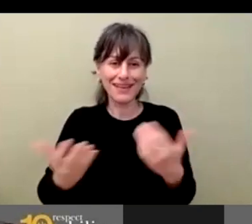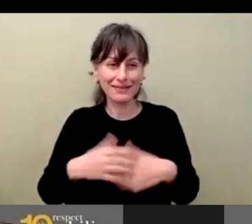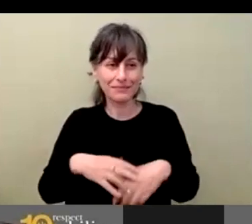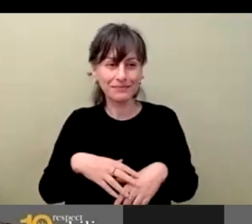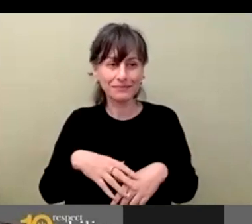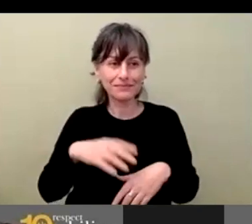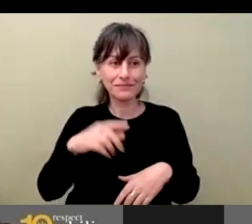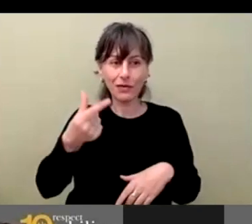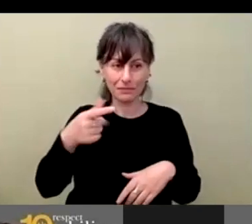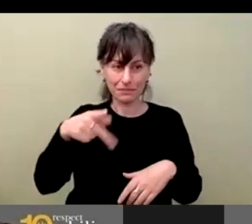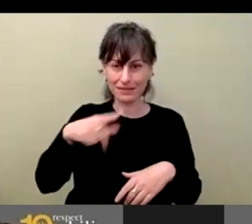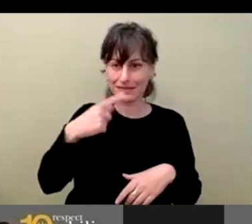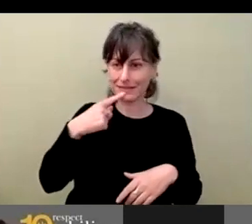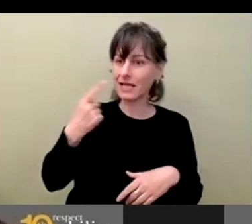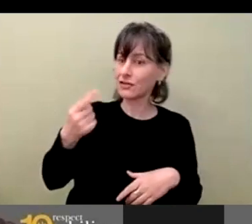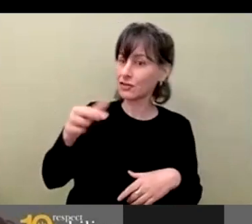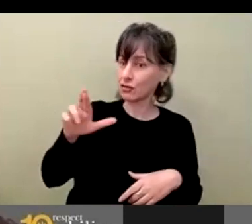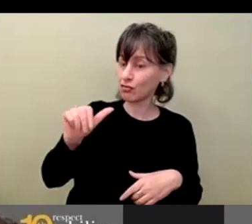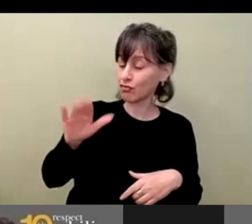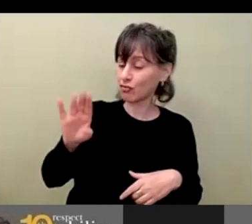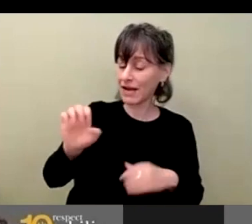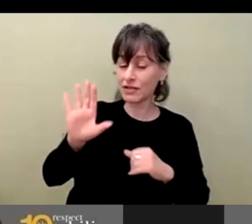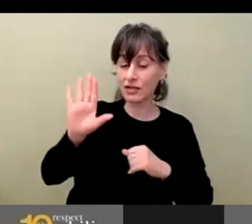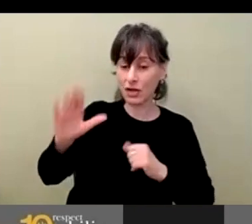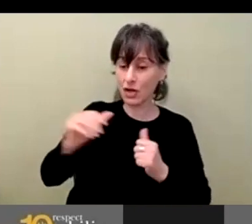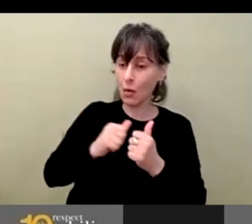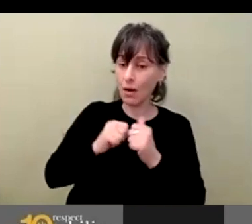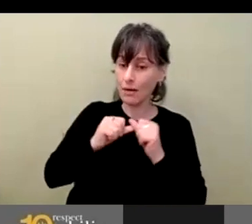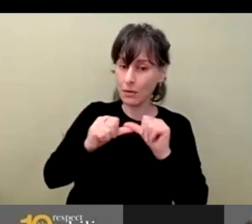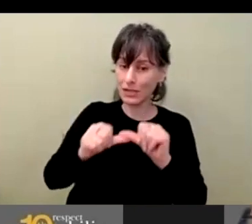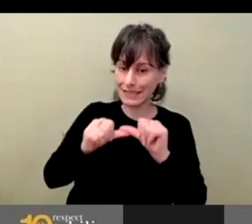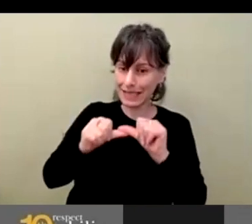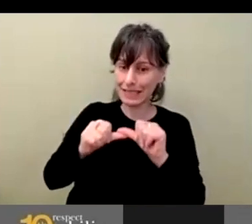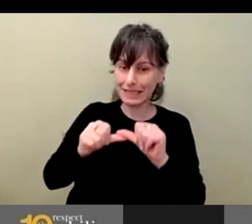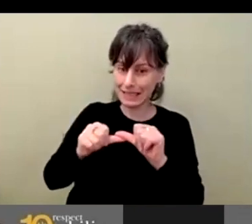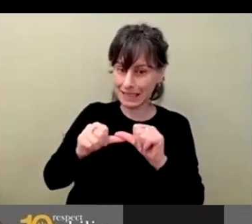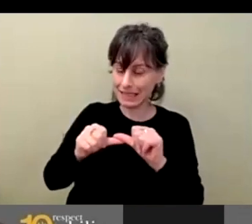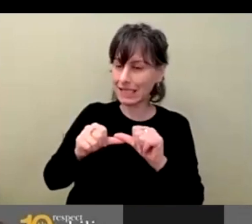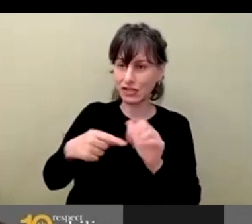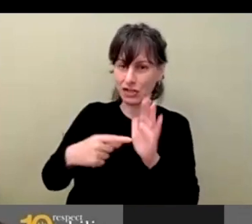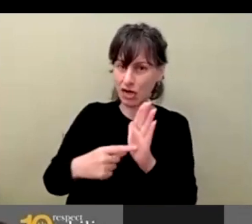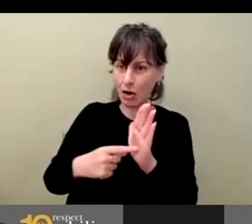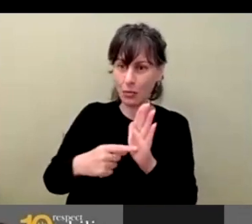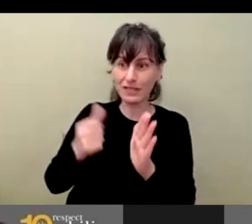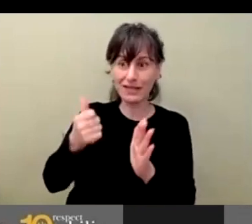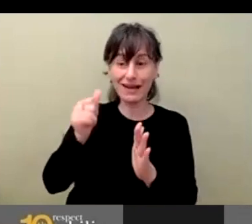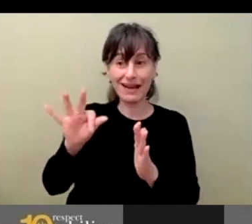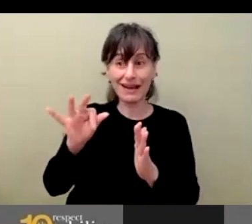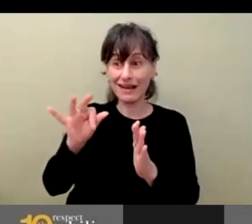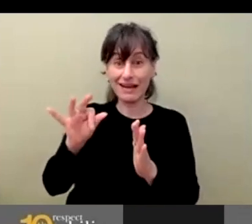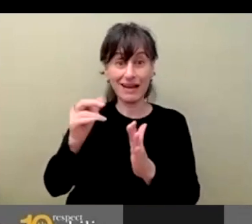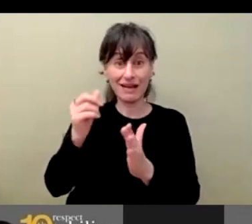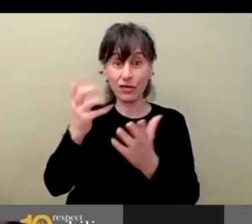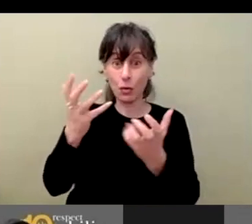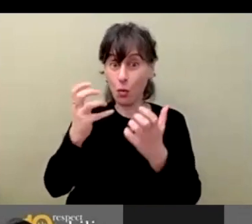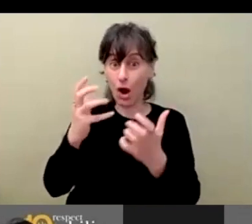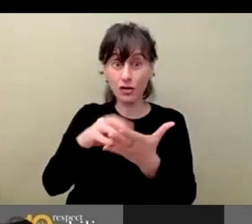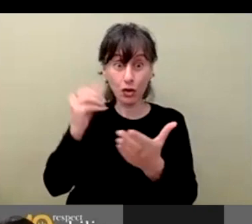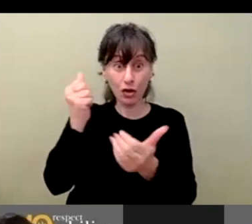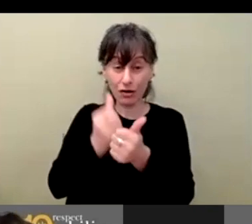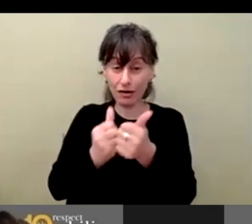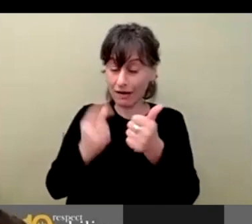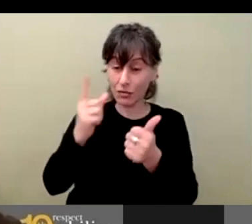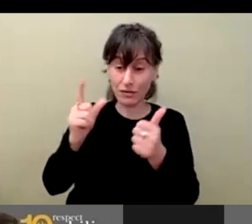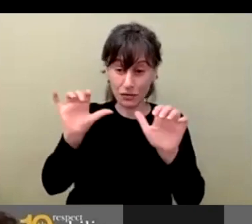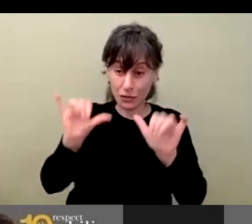Well, Grace, I think your persistence has already demonstrated that if anybody's going to learn everything, it's going to be you. So we believe in